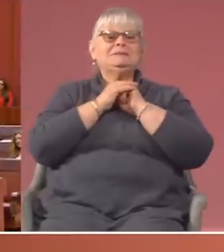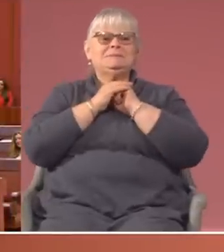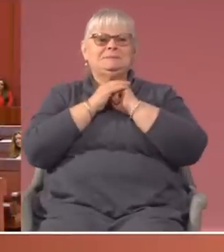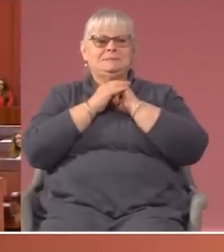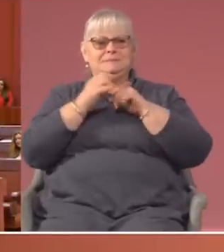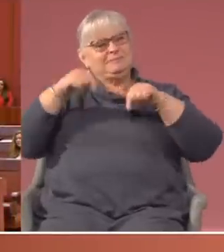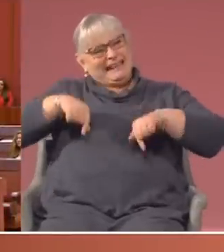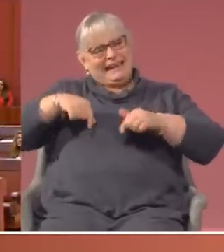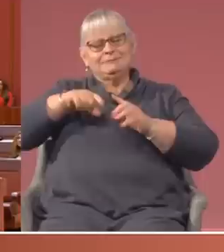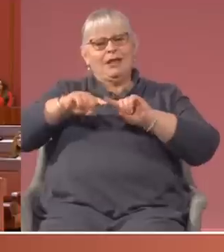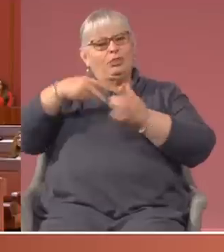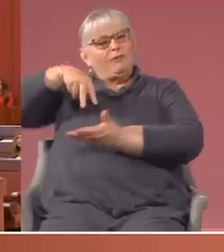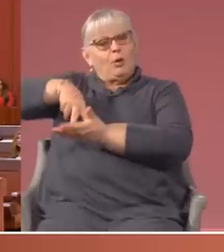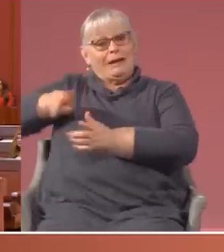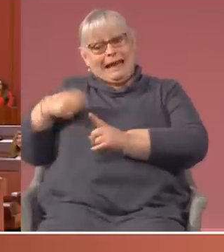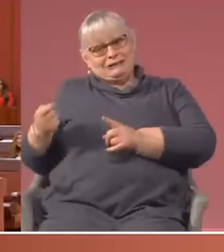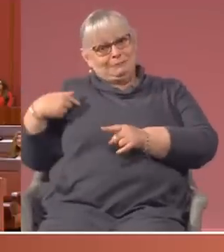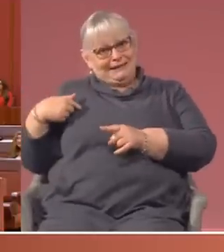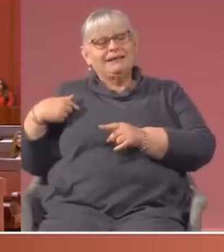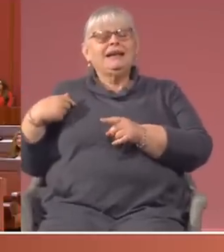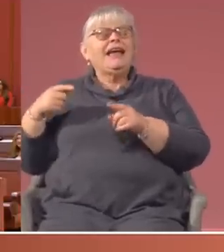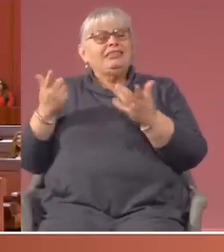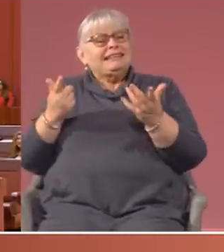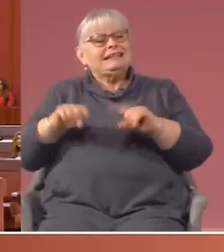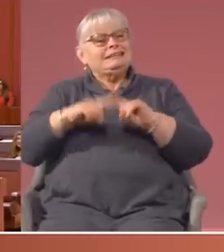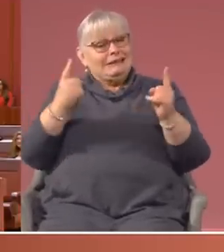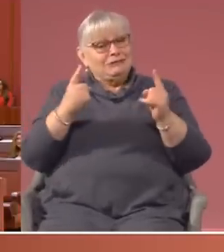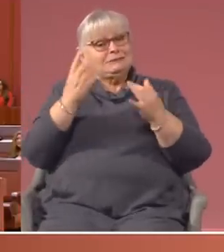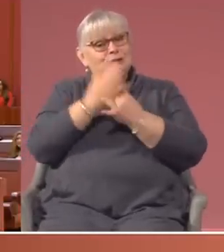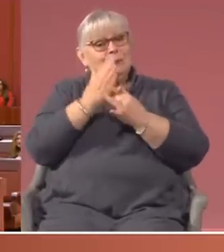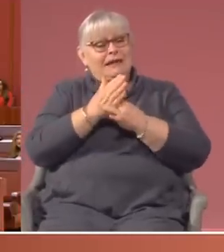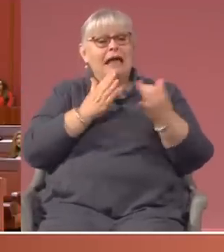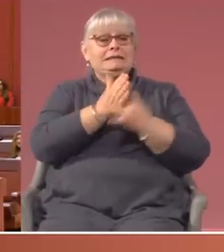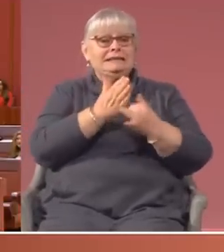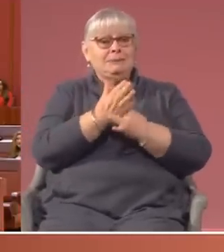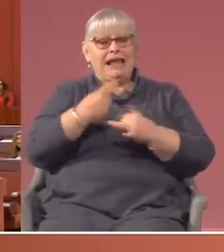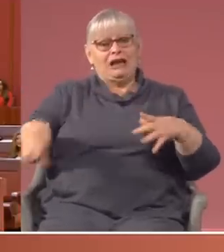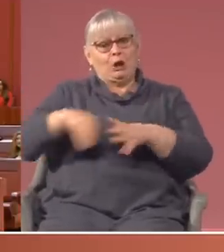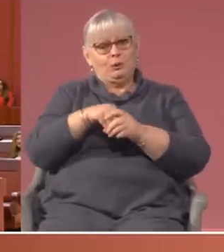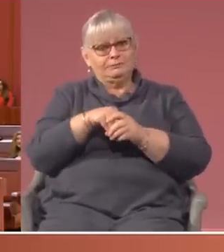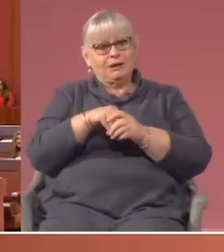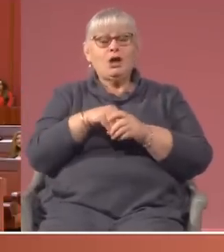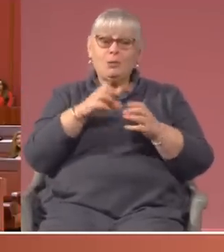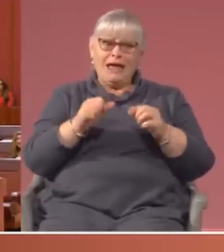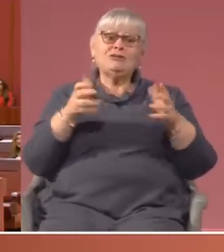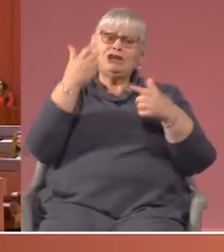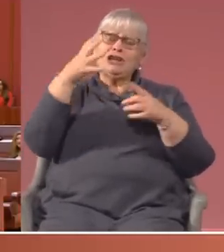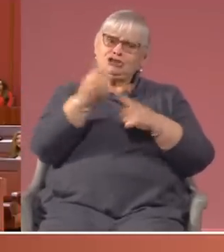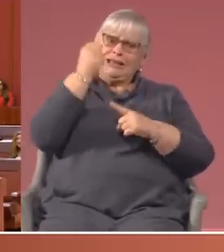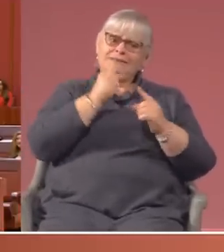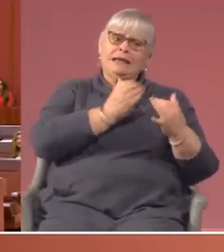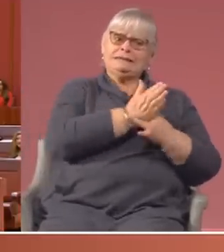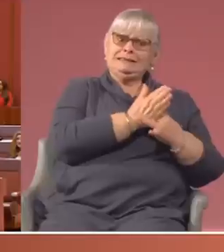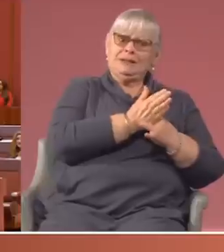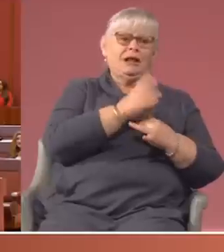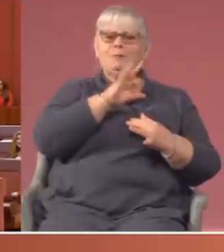and here on the floor of the chamber is the difference between accessibility and inclusion. Today we've achieved the former, but not the latter.